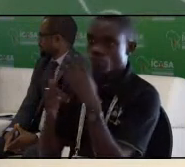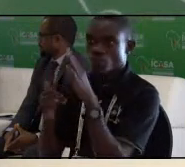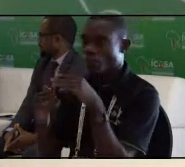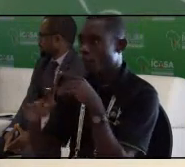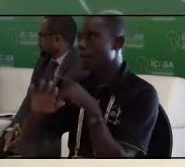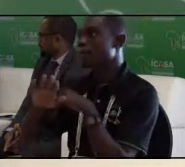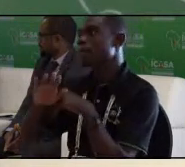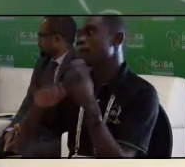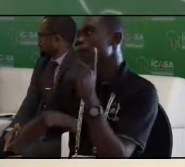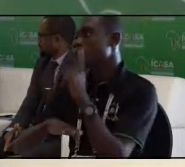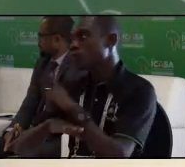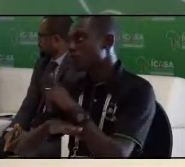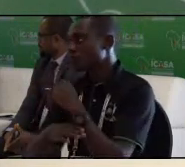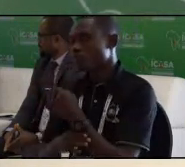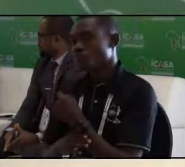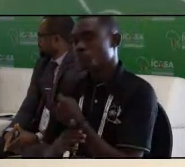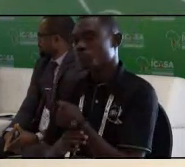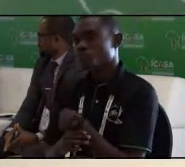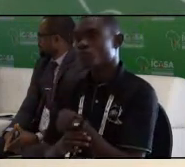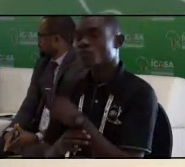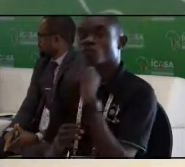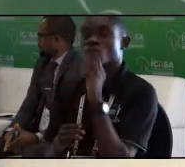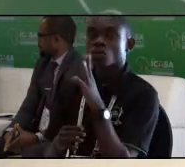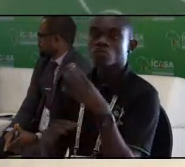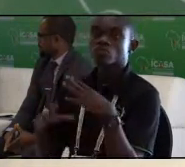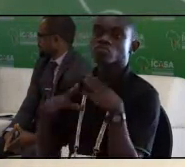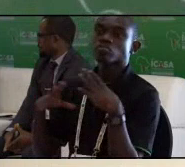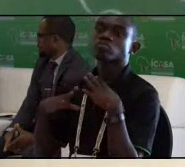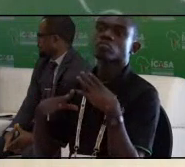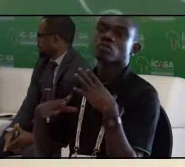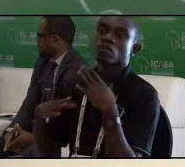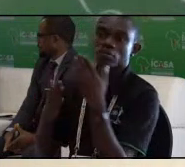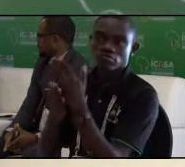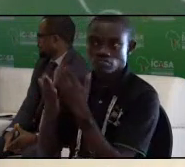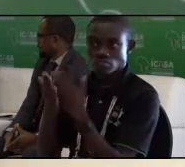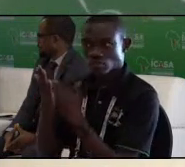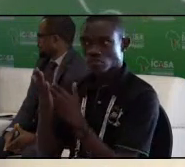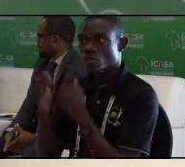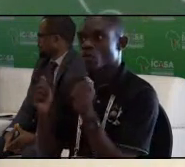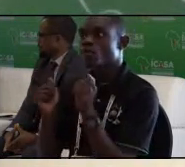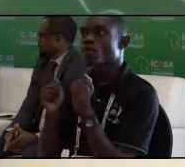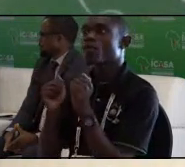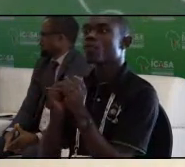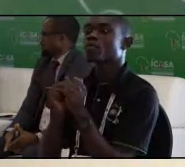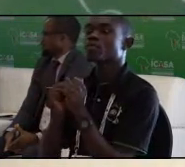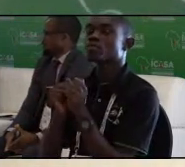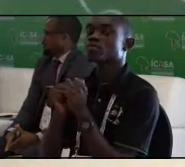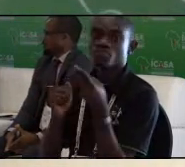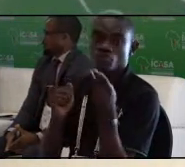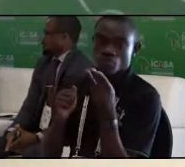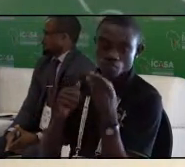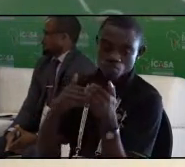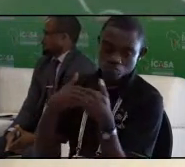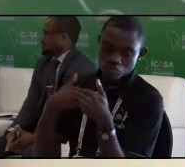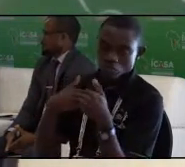at all times of the day and so on. So it's important to set up linkages with, in this case,